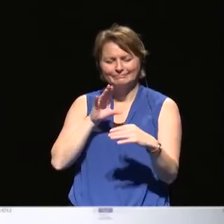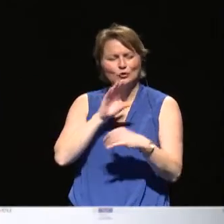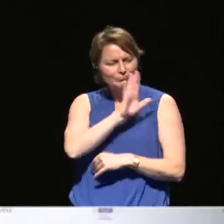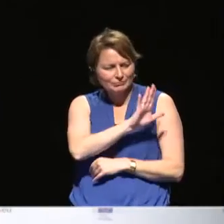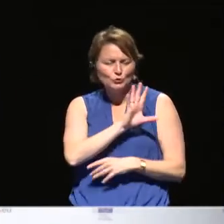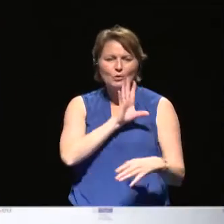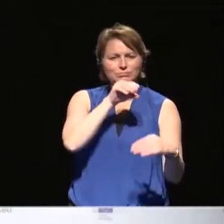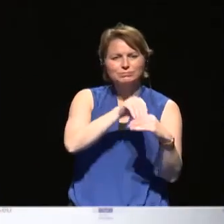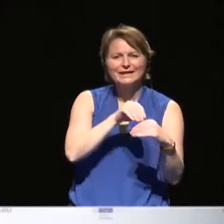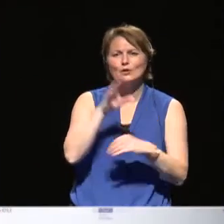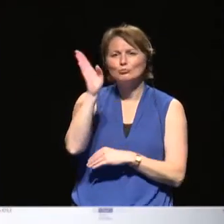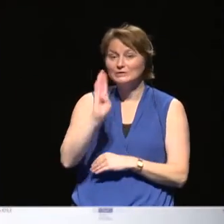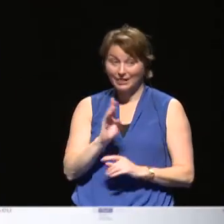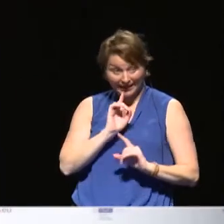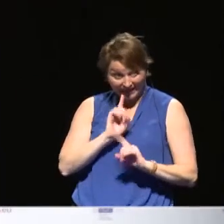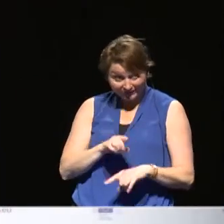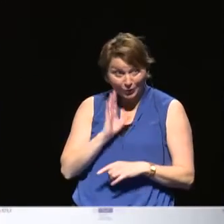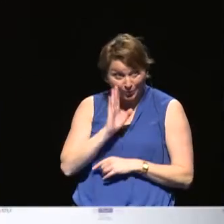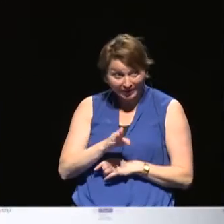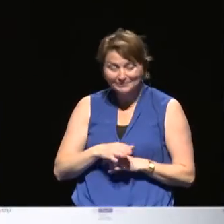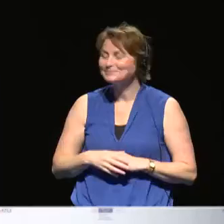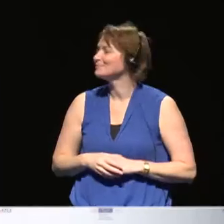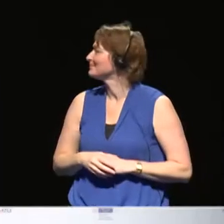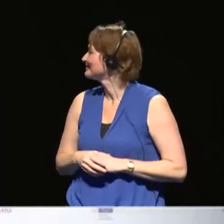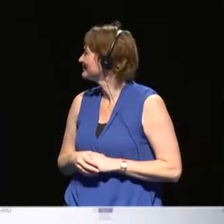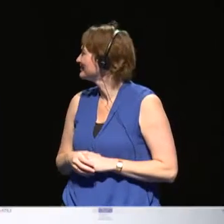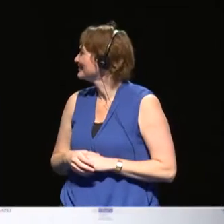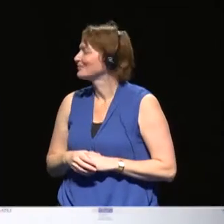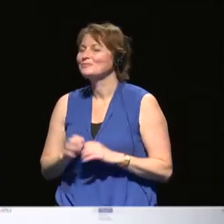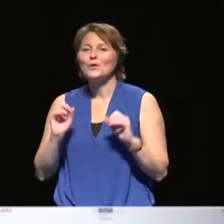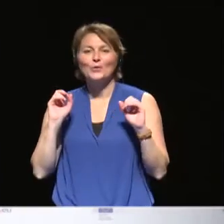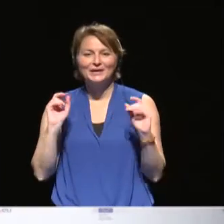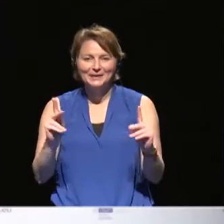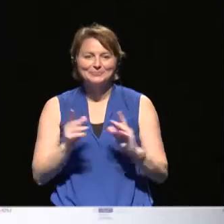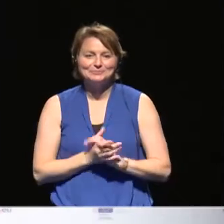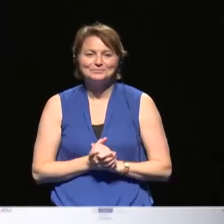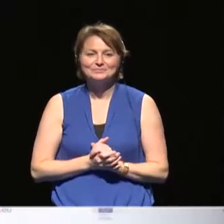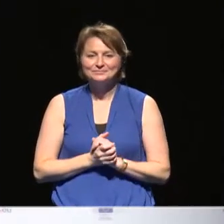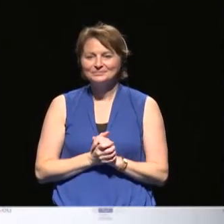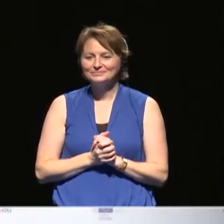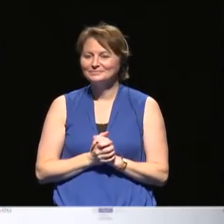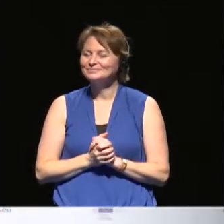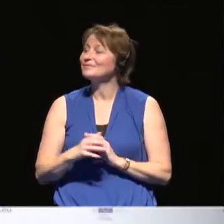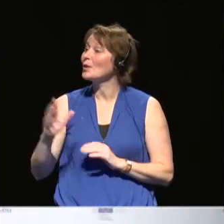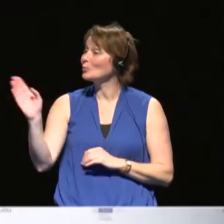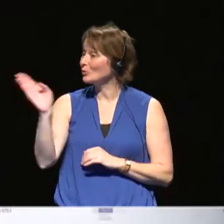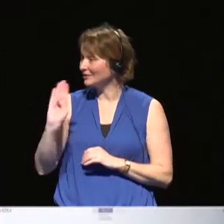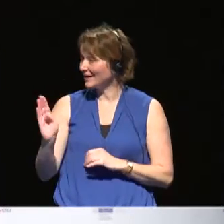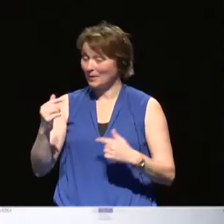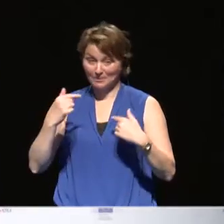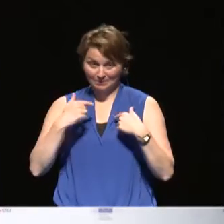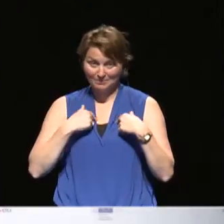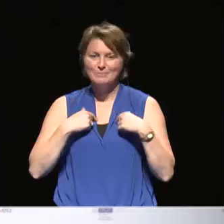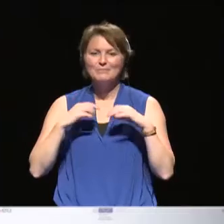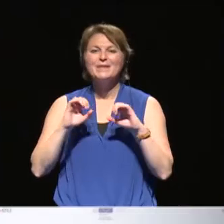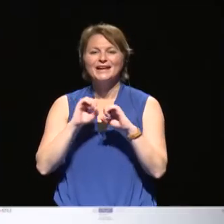you want to answer that. Okay. No Brasil, eu sou estudante de ciências sociais. In Brazil, I'm a social